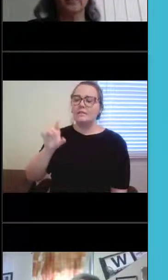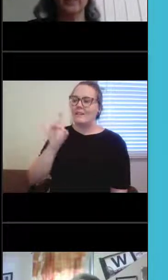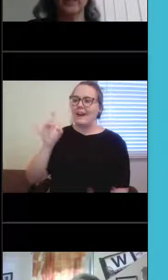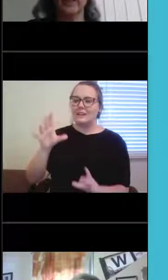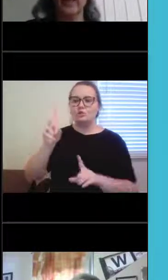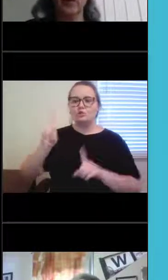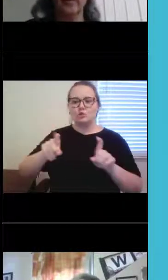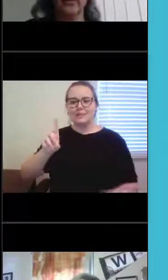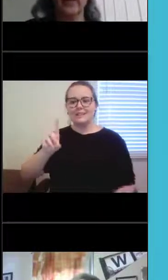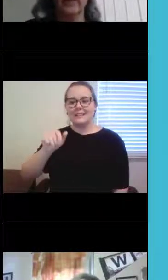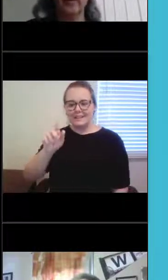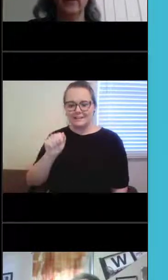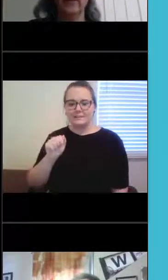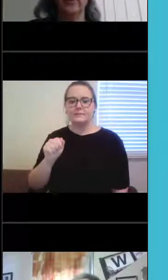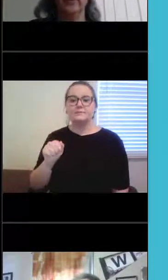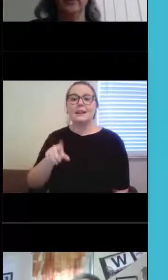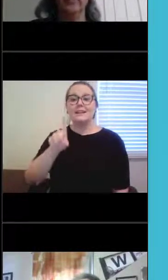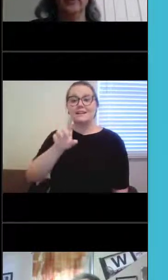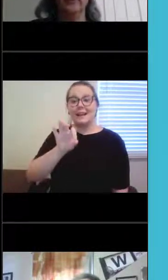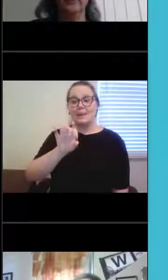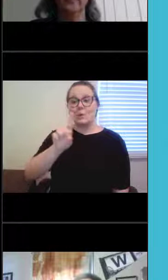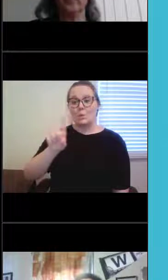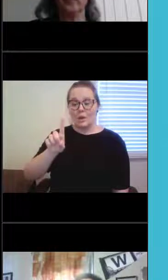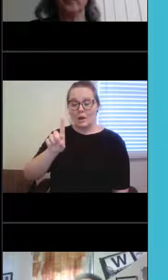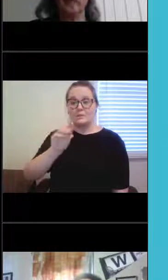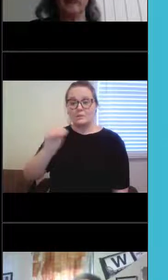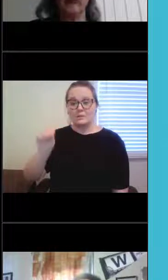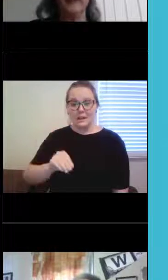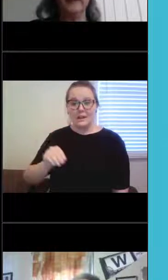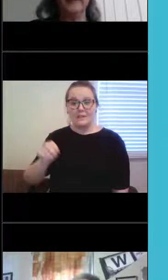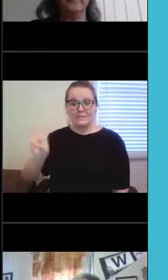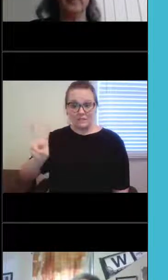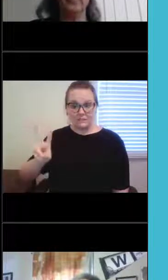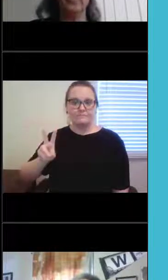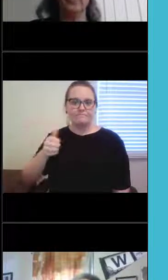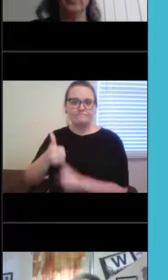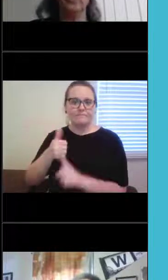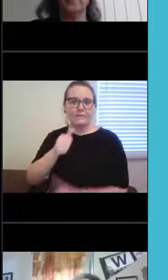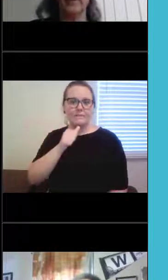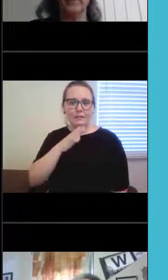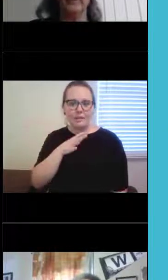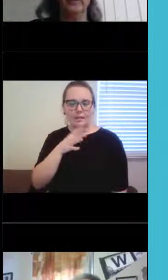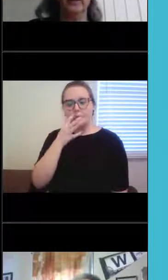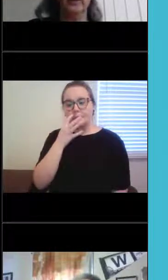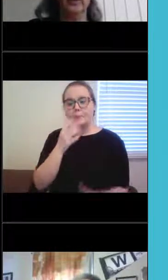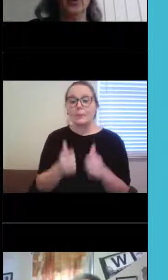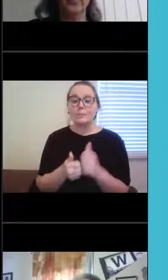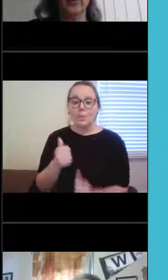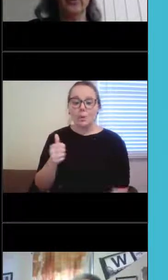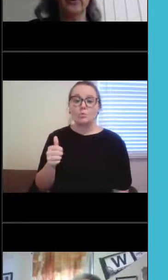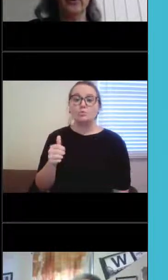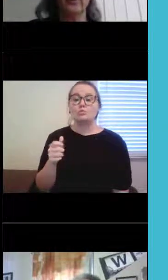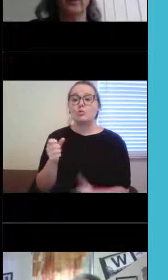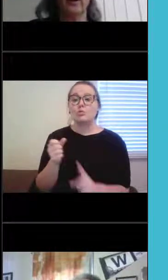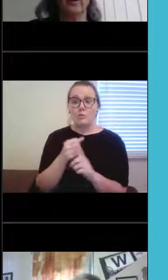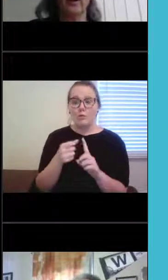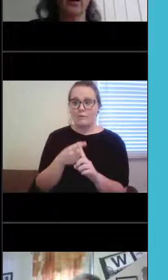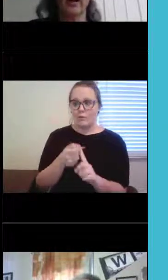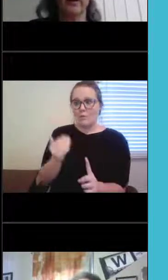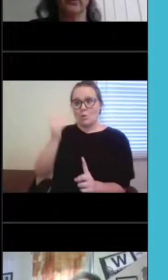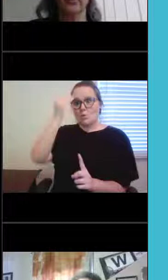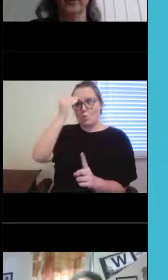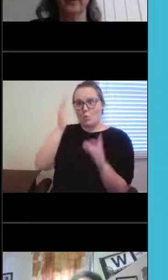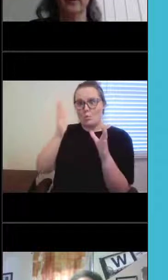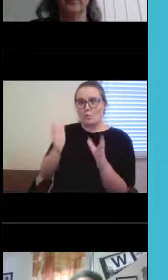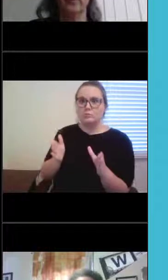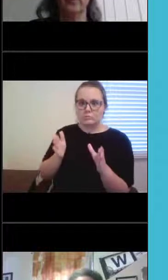and approximately 91% of victims are female. And most assaults by known persons are